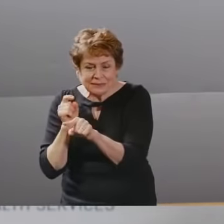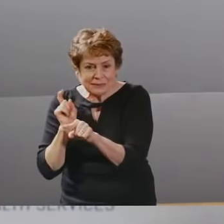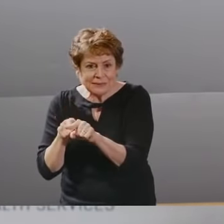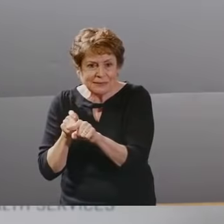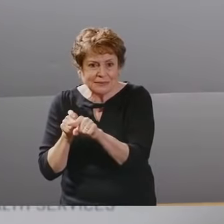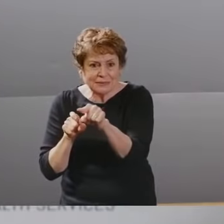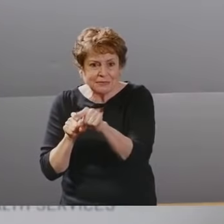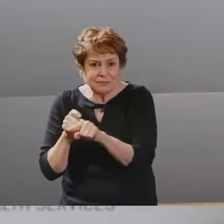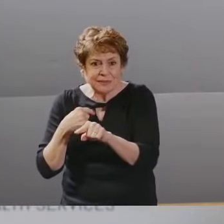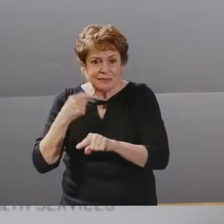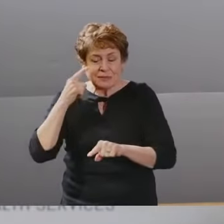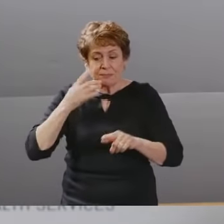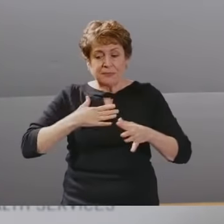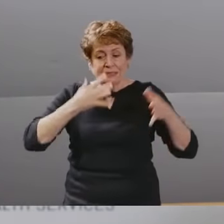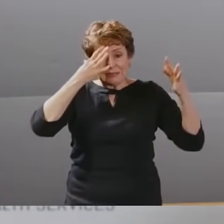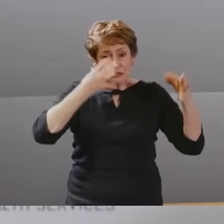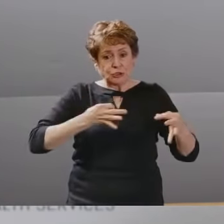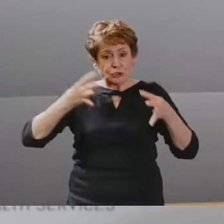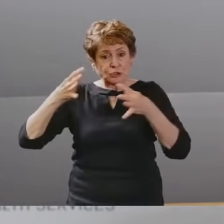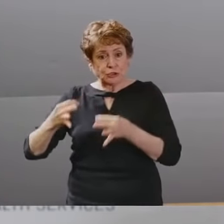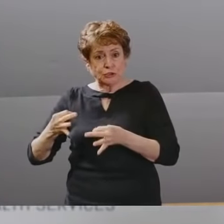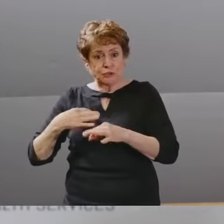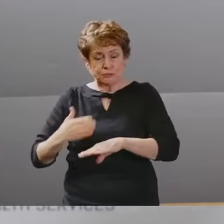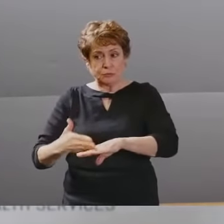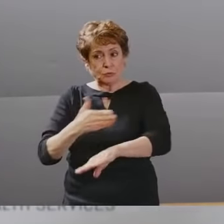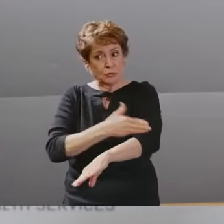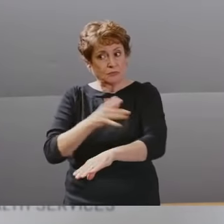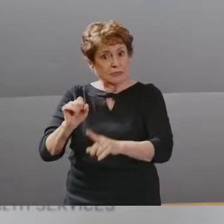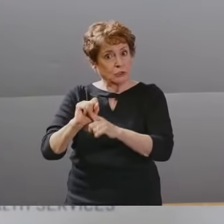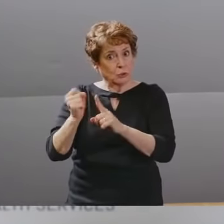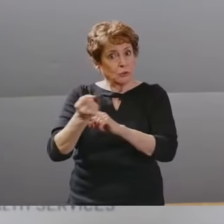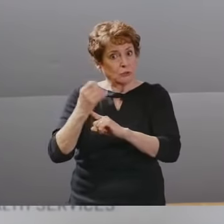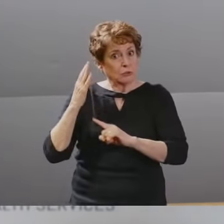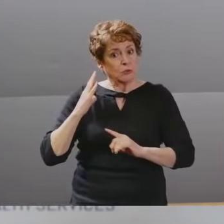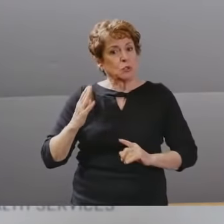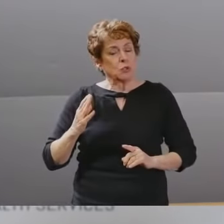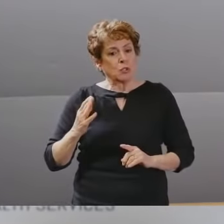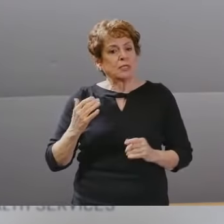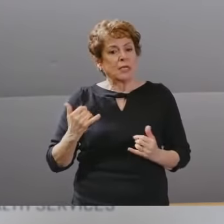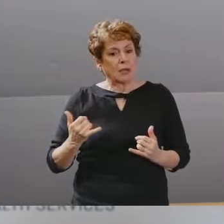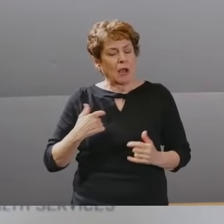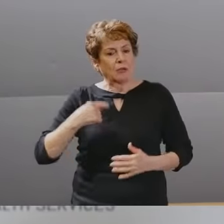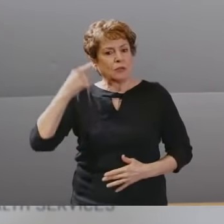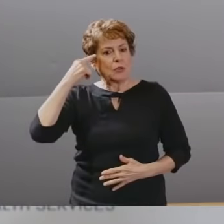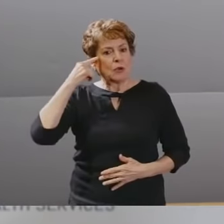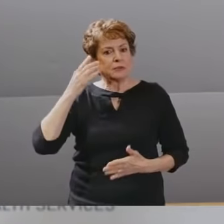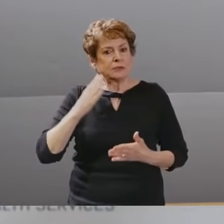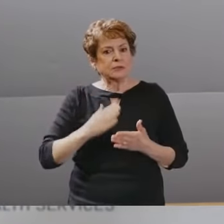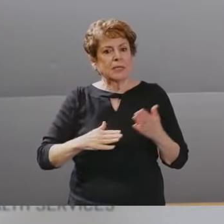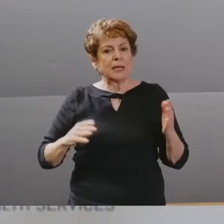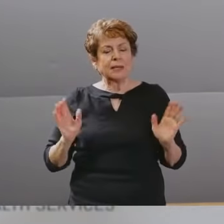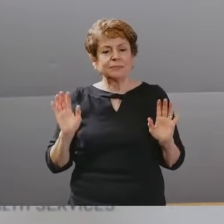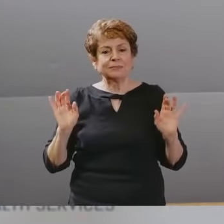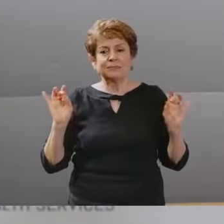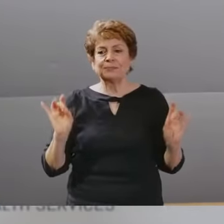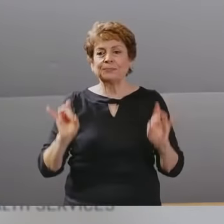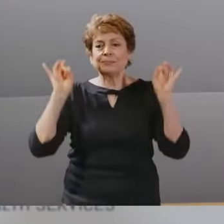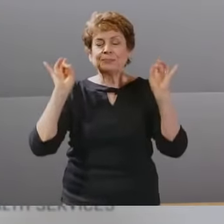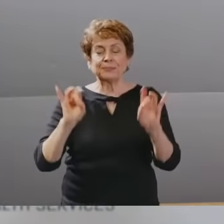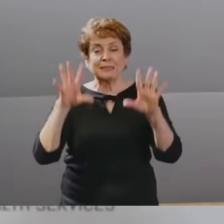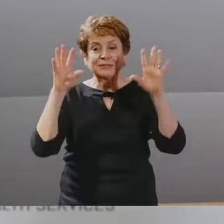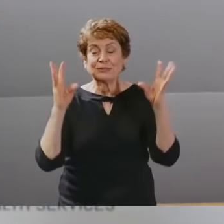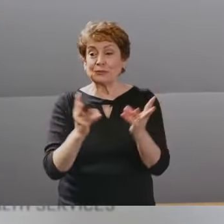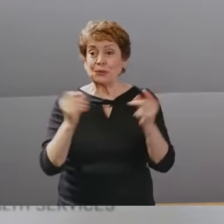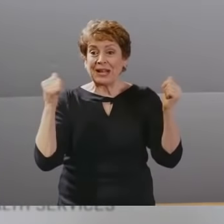more people wearing a mask. If I thought, as you suggest, that there was a magic wand or a silver bullet, I